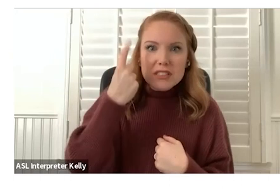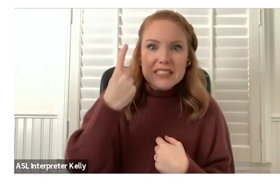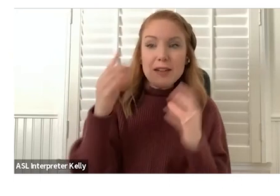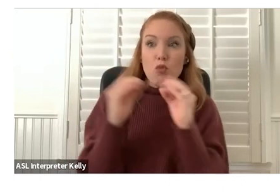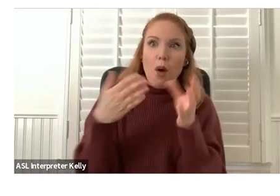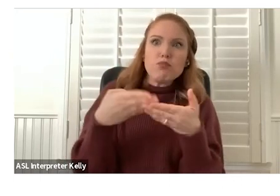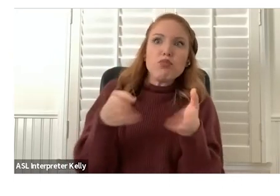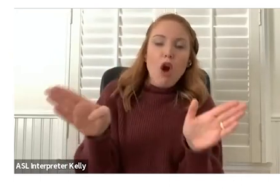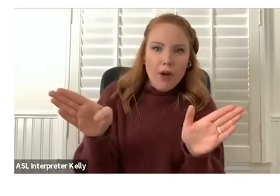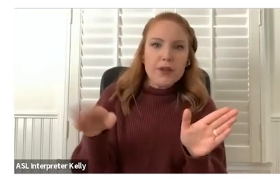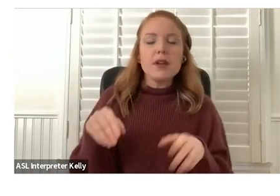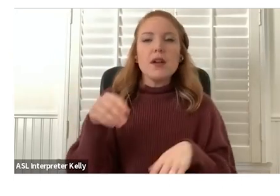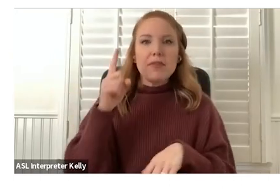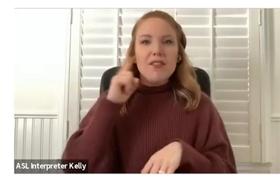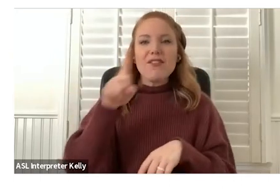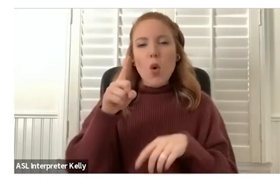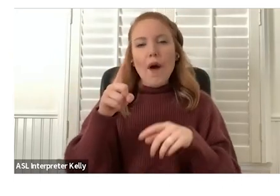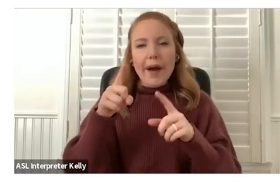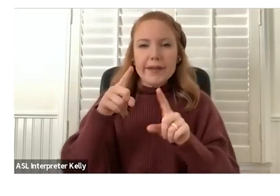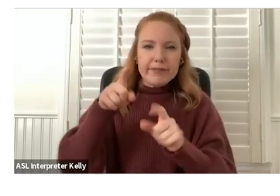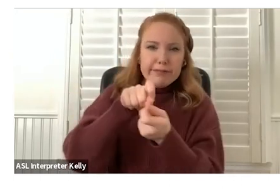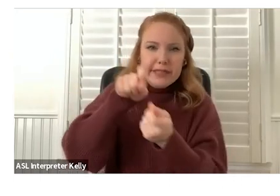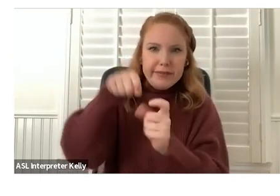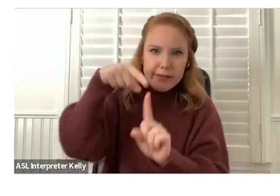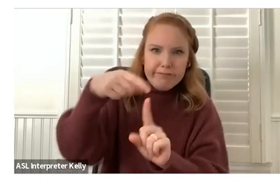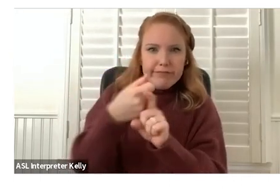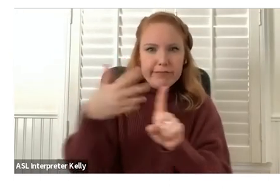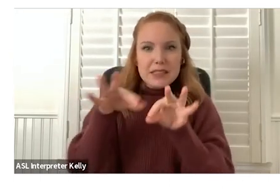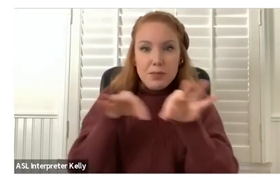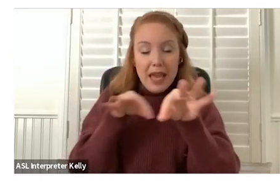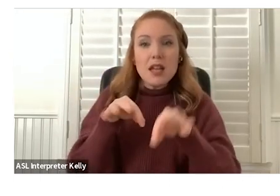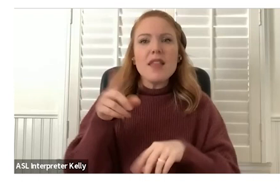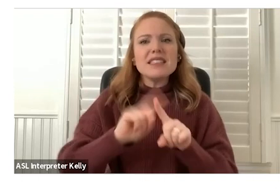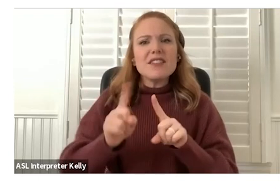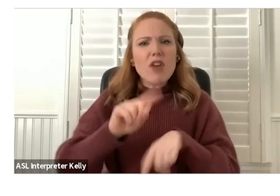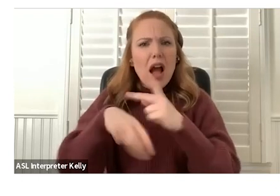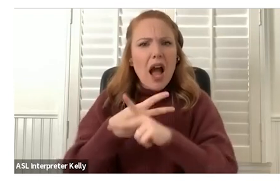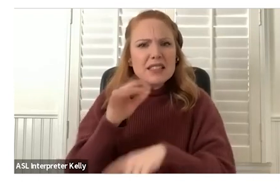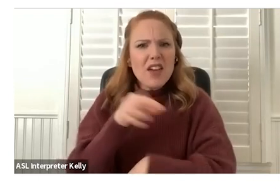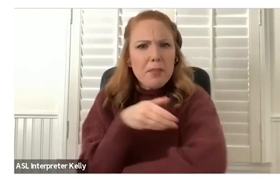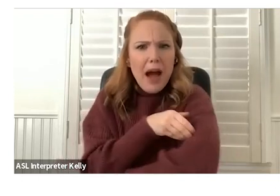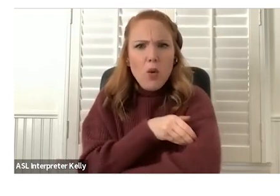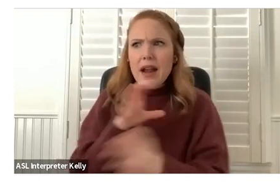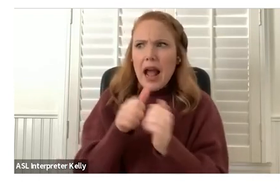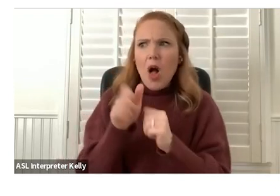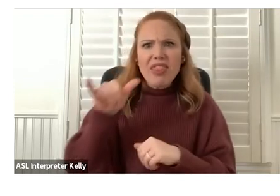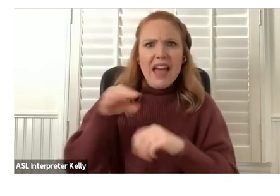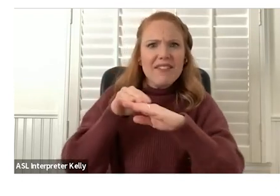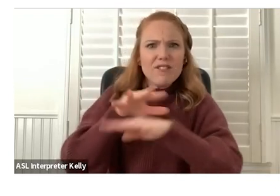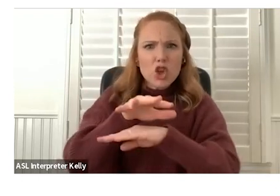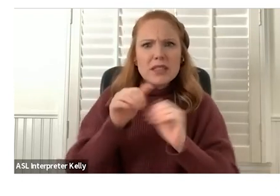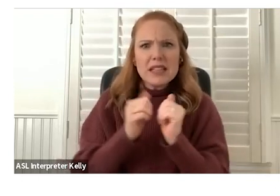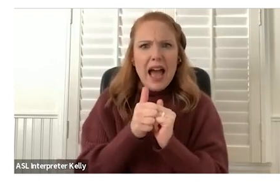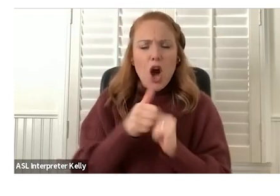a European outpost. So the first way that this was fossilized was through the process of othering, which a lot of times when we talk